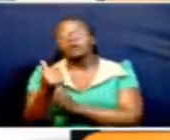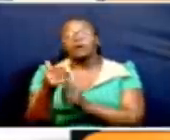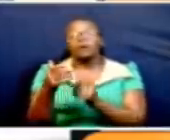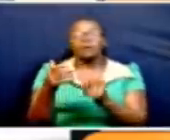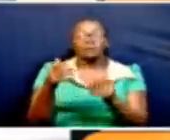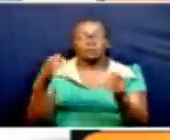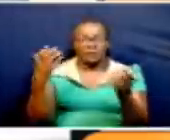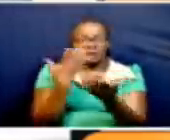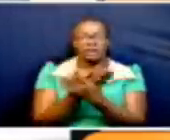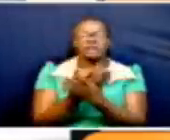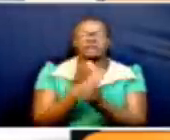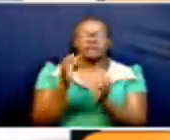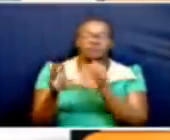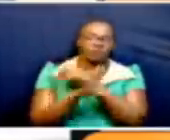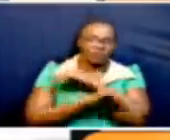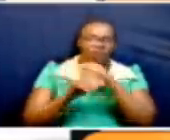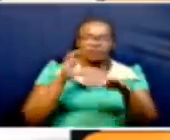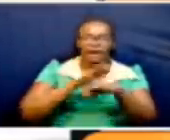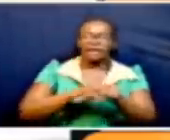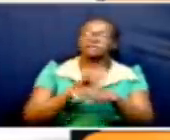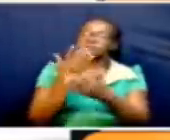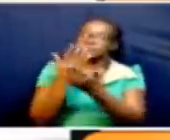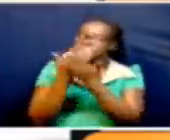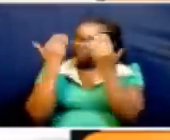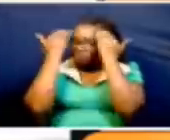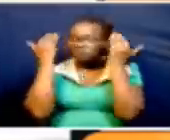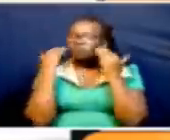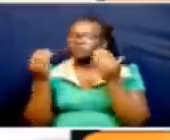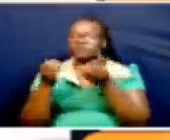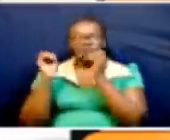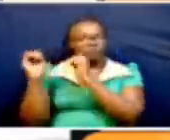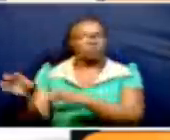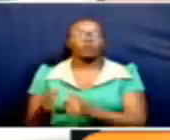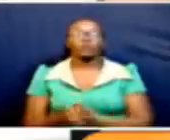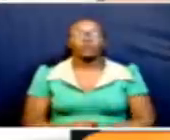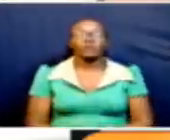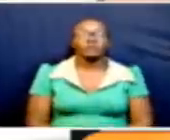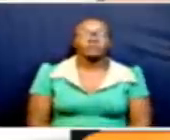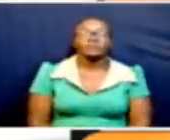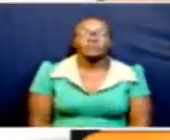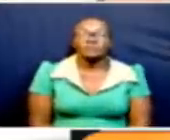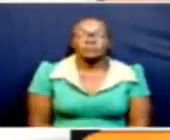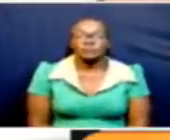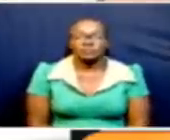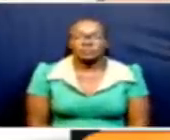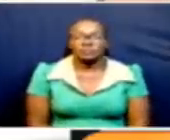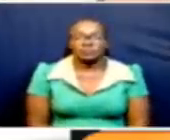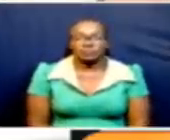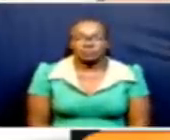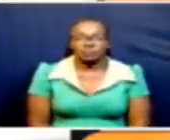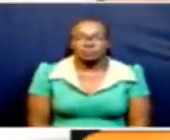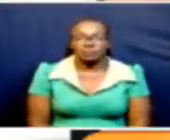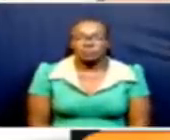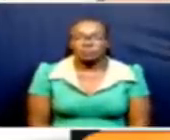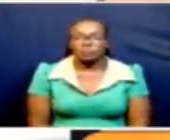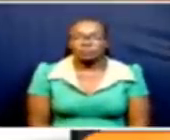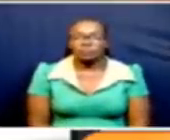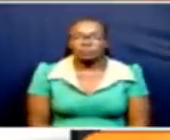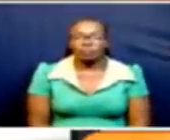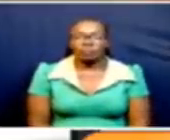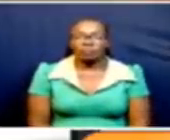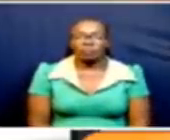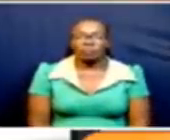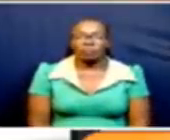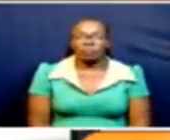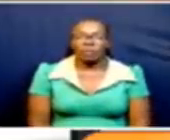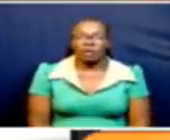court. You do something. You know, imambo ati ya step aside, you steal. You don't step aside when you steal. That you step in prison. But Babu,